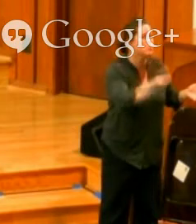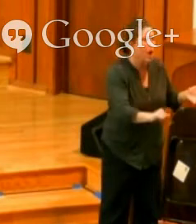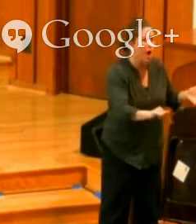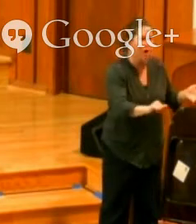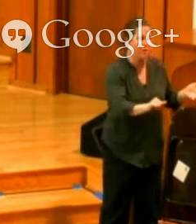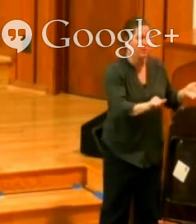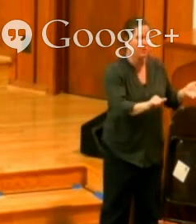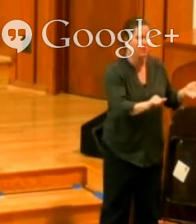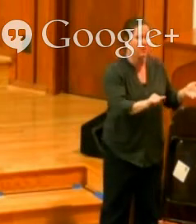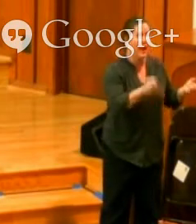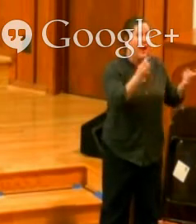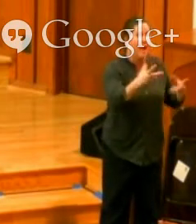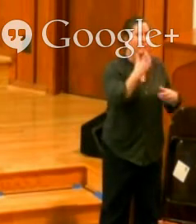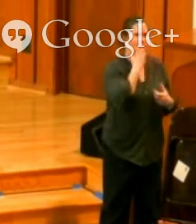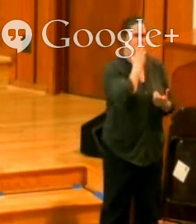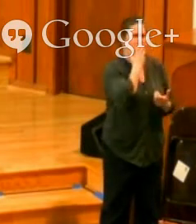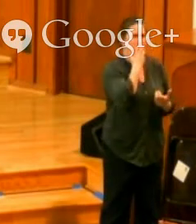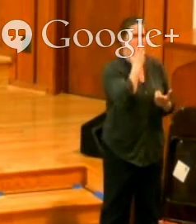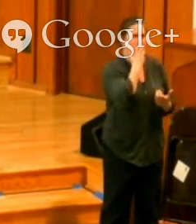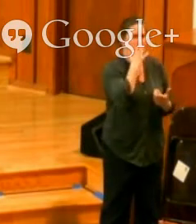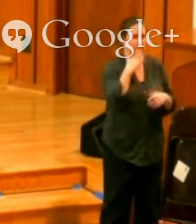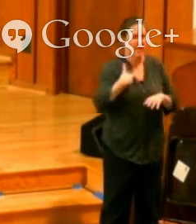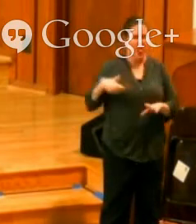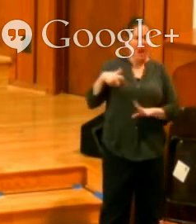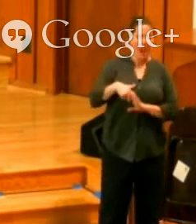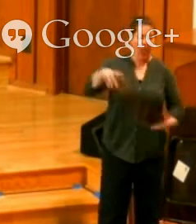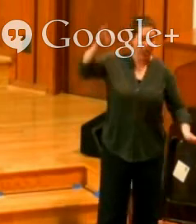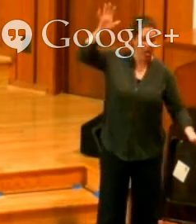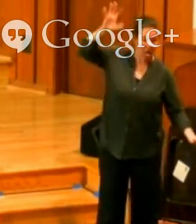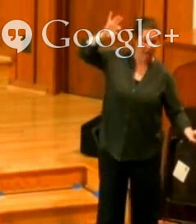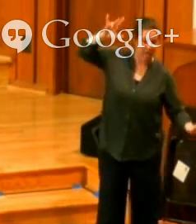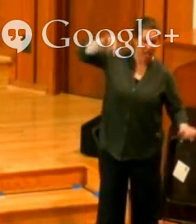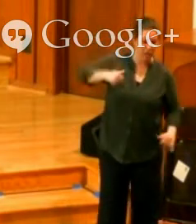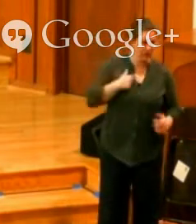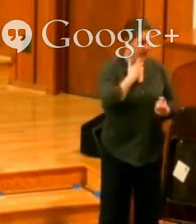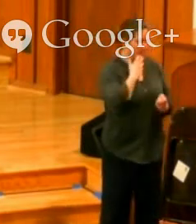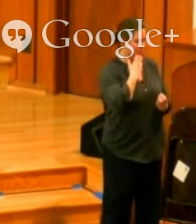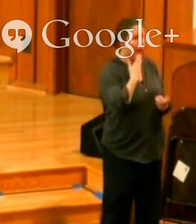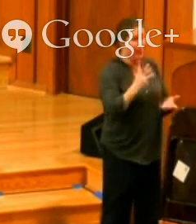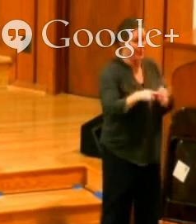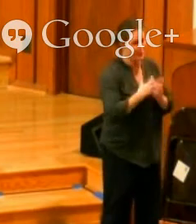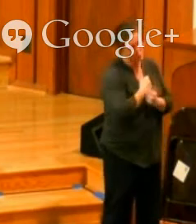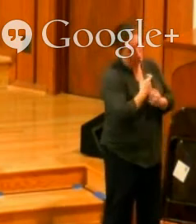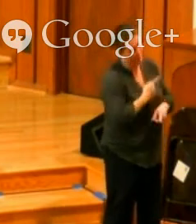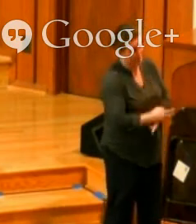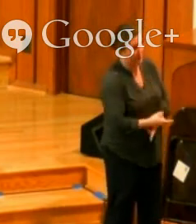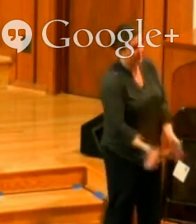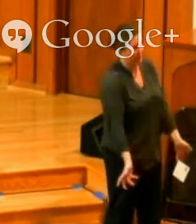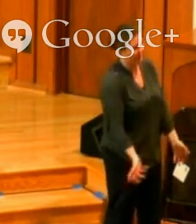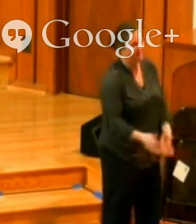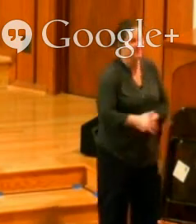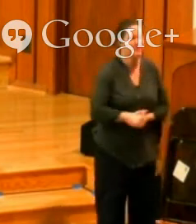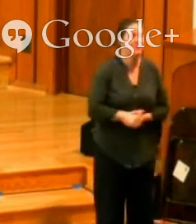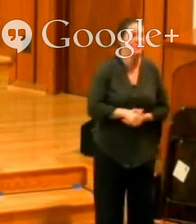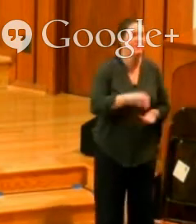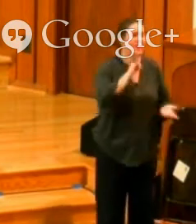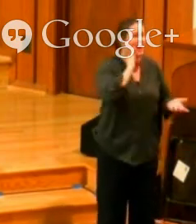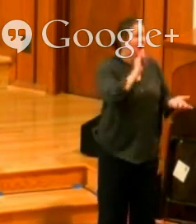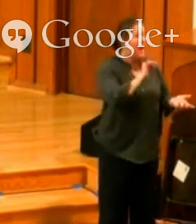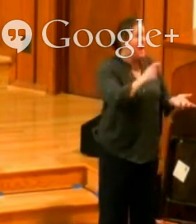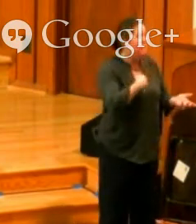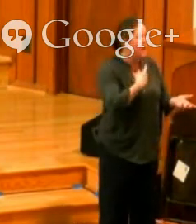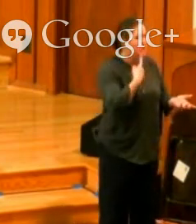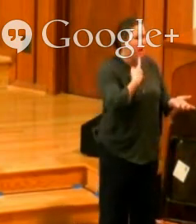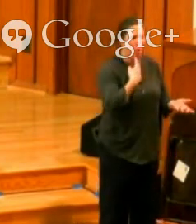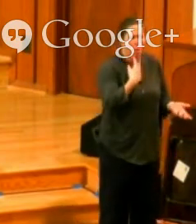How many of you would be nervous if I climbed up on that steeple? Oh, good, that means you love me, right? And if I were to say, well, I don't